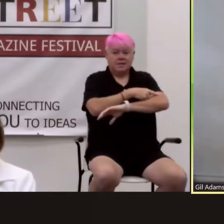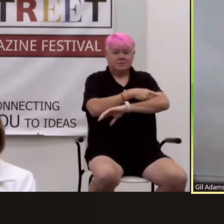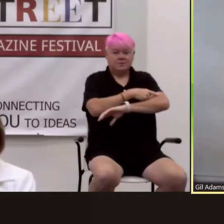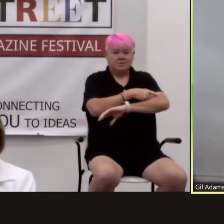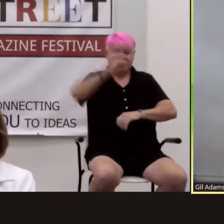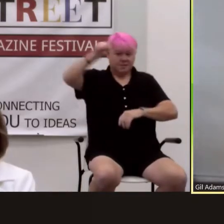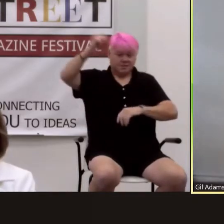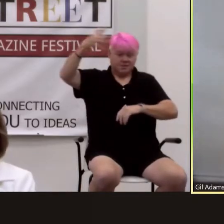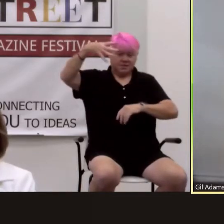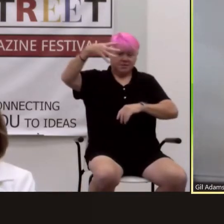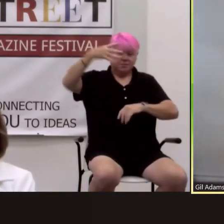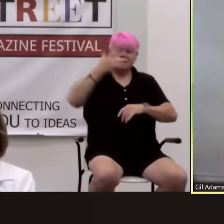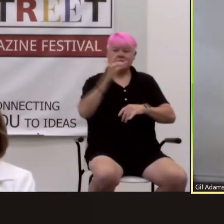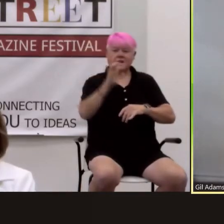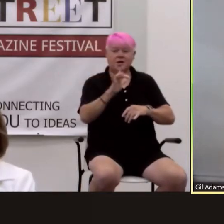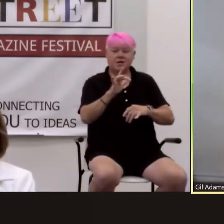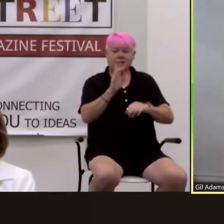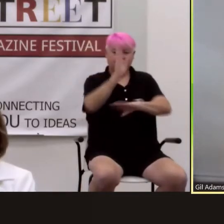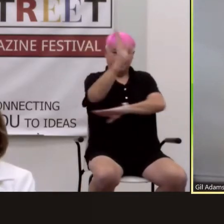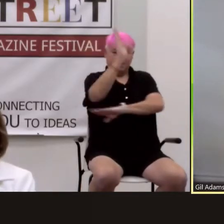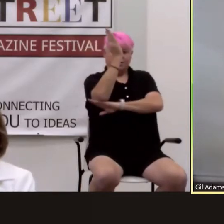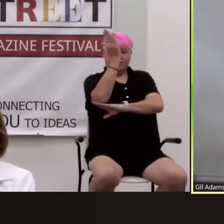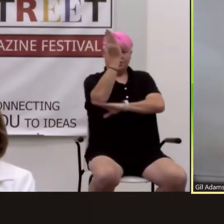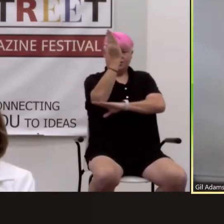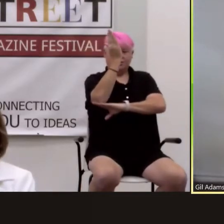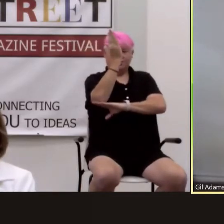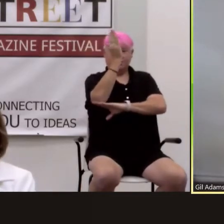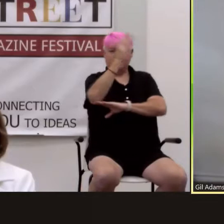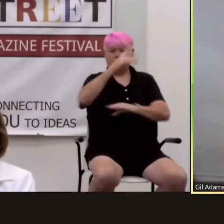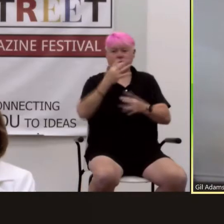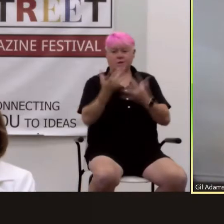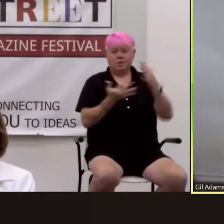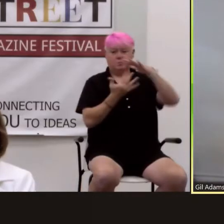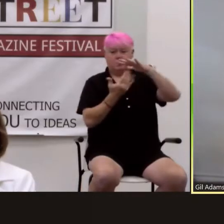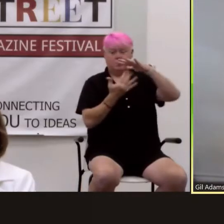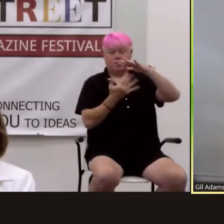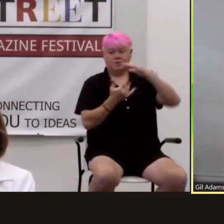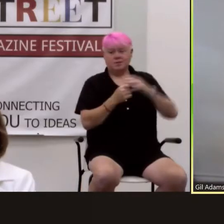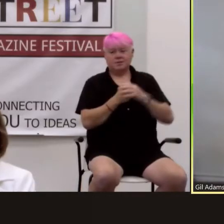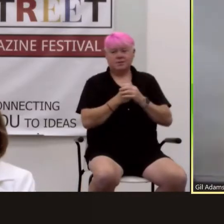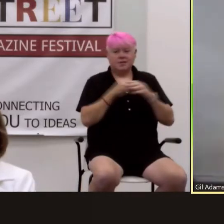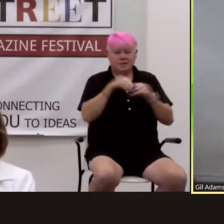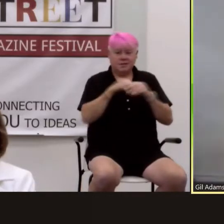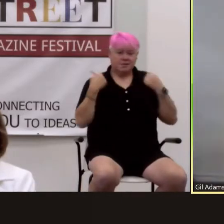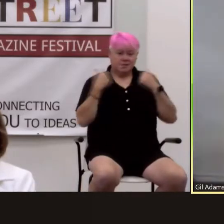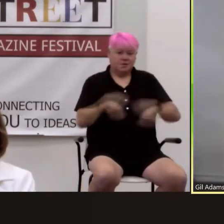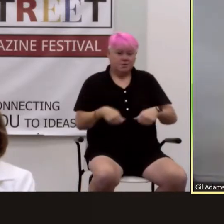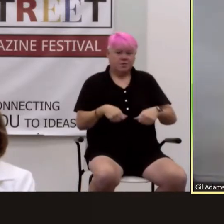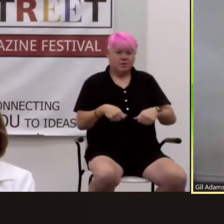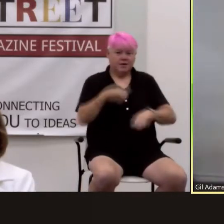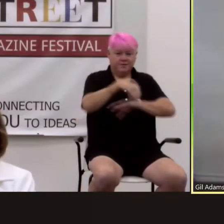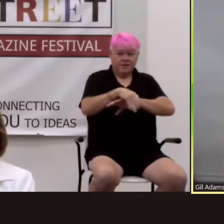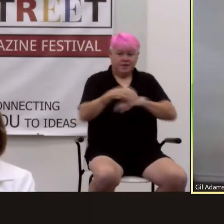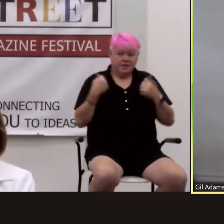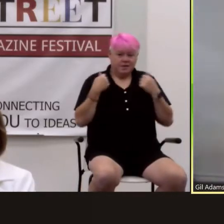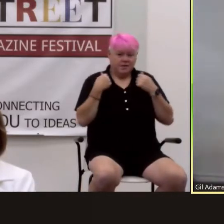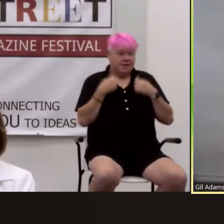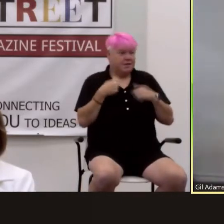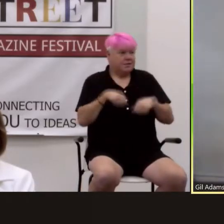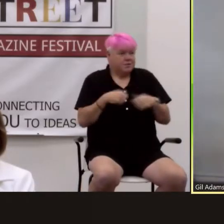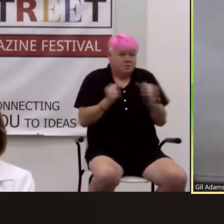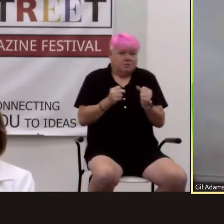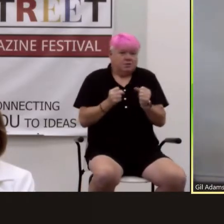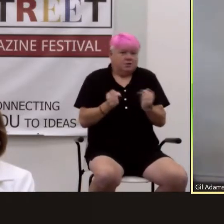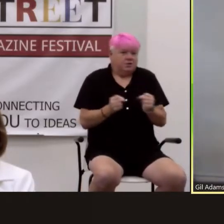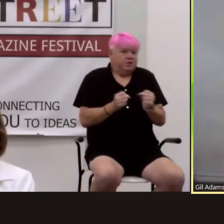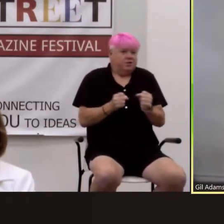intense. Every noon he boiled in his coat, and every night he lay shivering on the frigid ground, whined